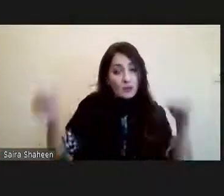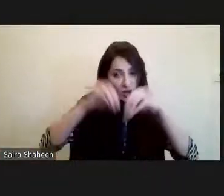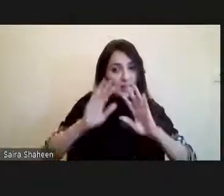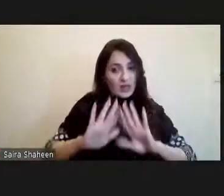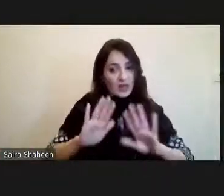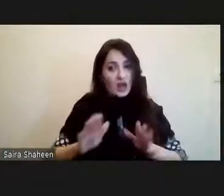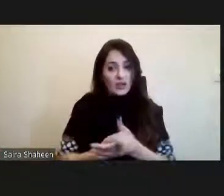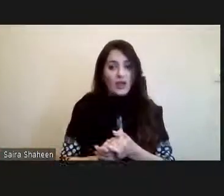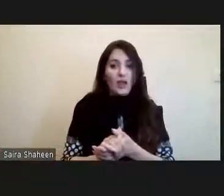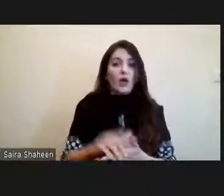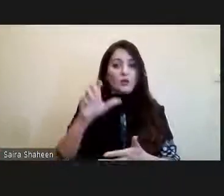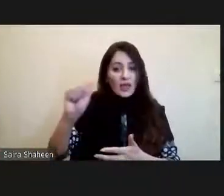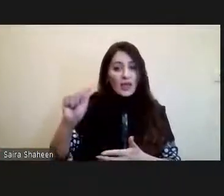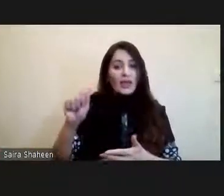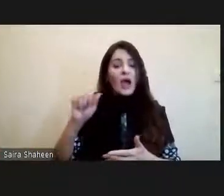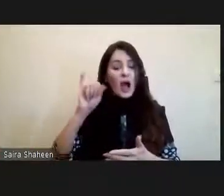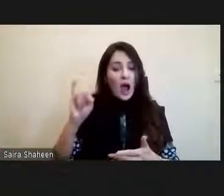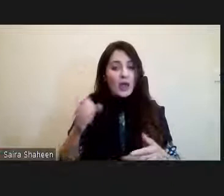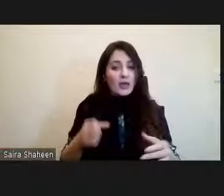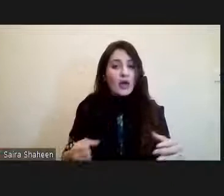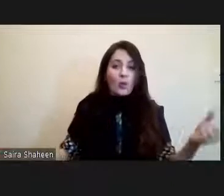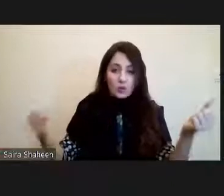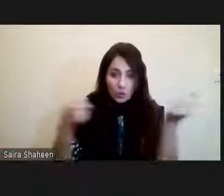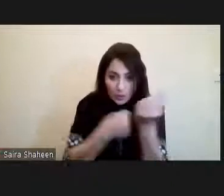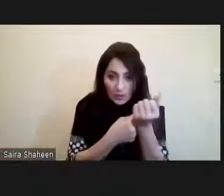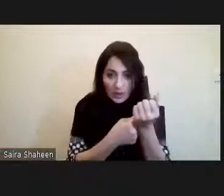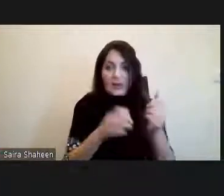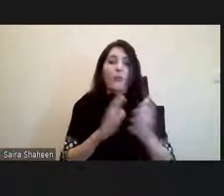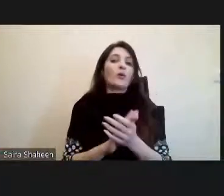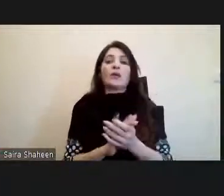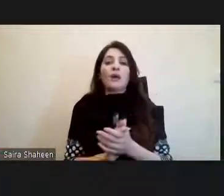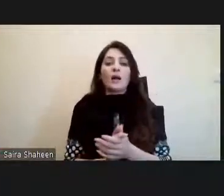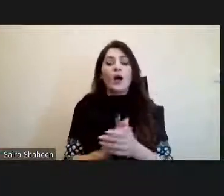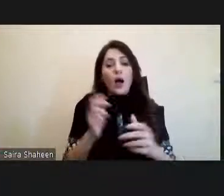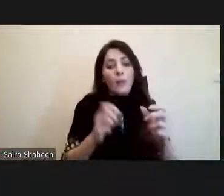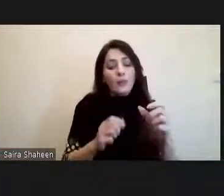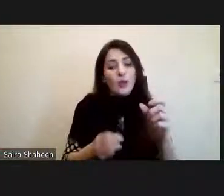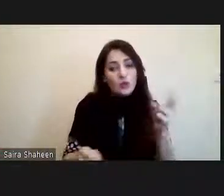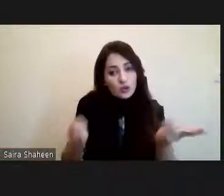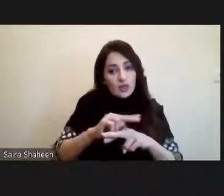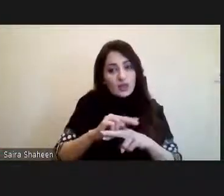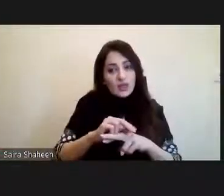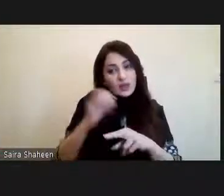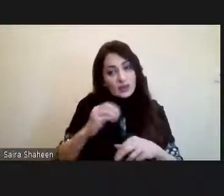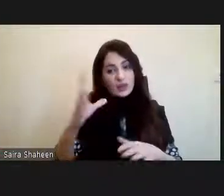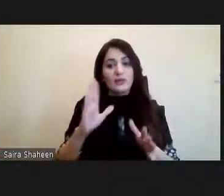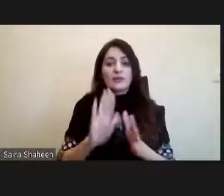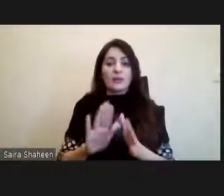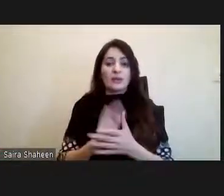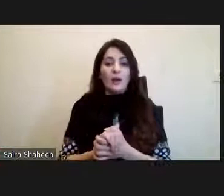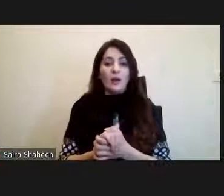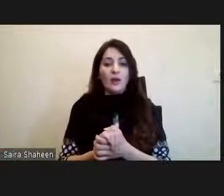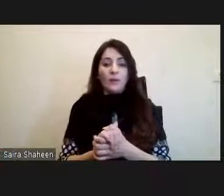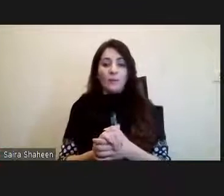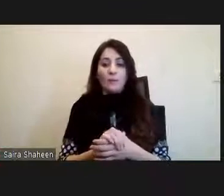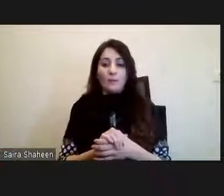editing tools so creators have full control and can tune these captions if they like. With the growth and popularity of video blogging and